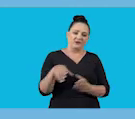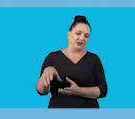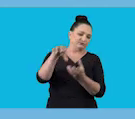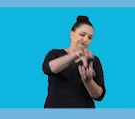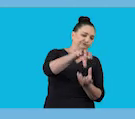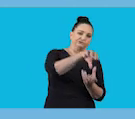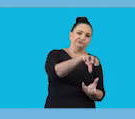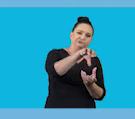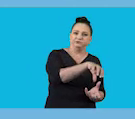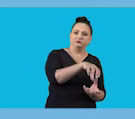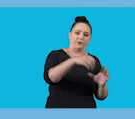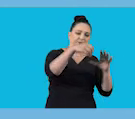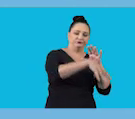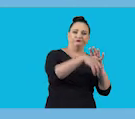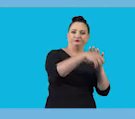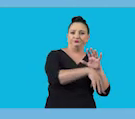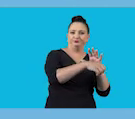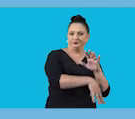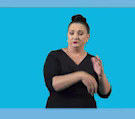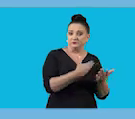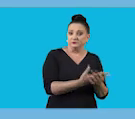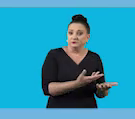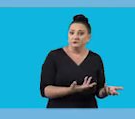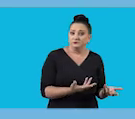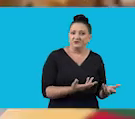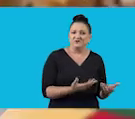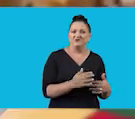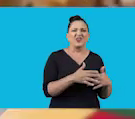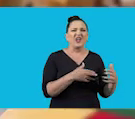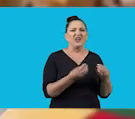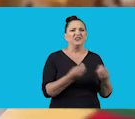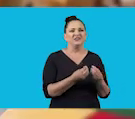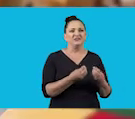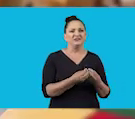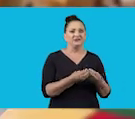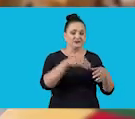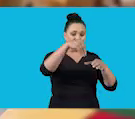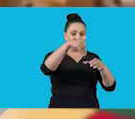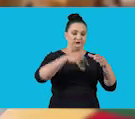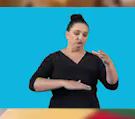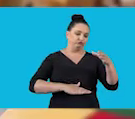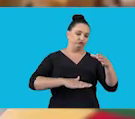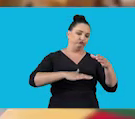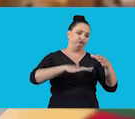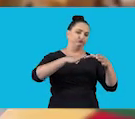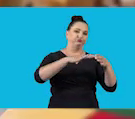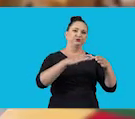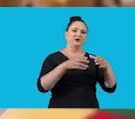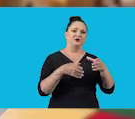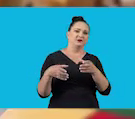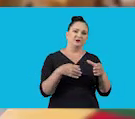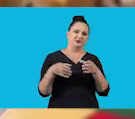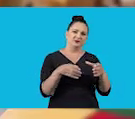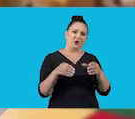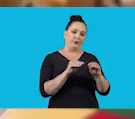when container is shaken. So when you shake the container that has the flour or any other powder, the particles of that particular